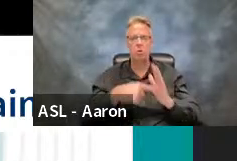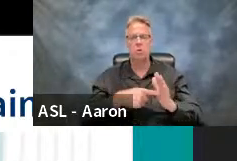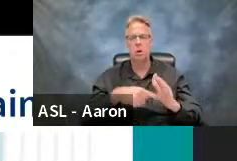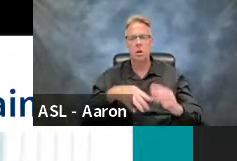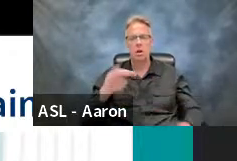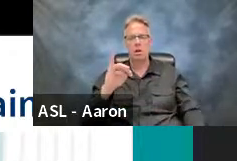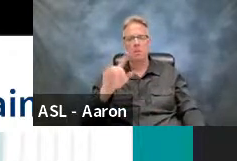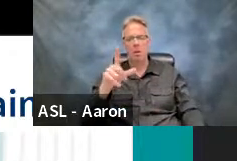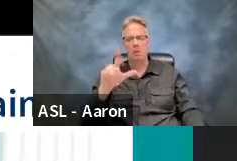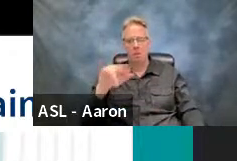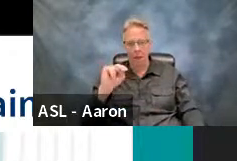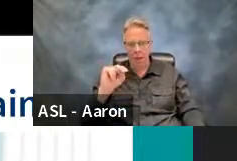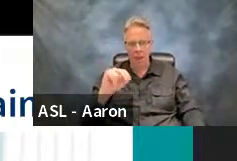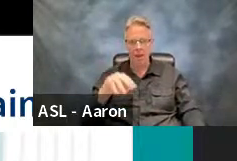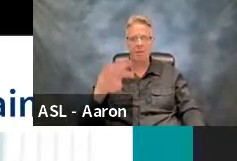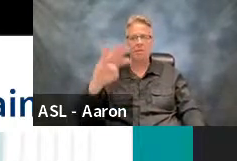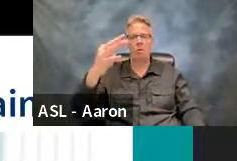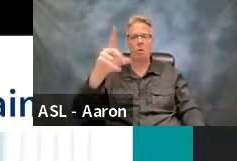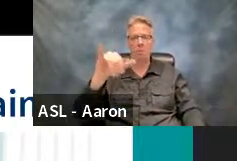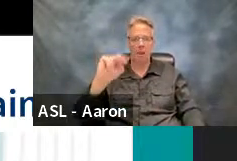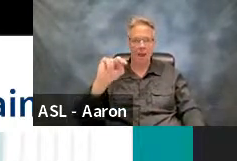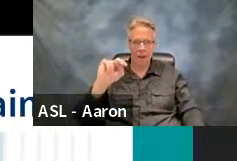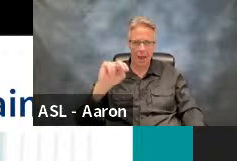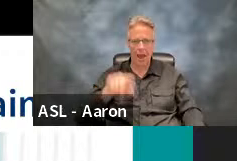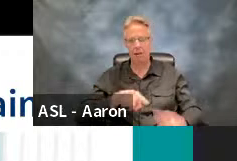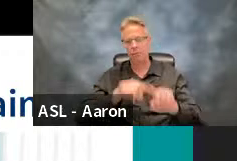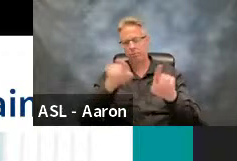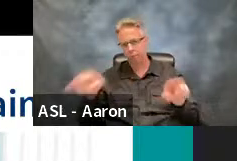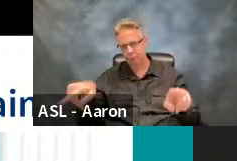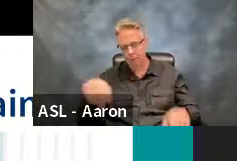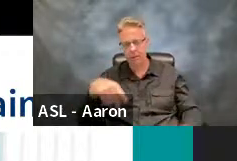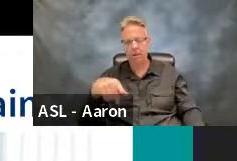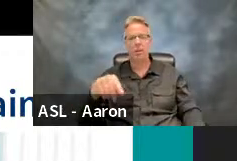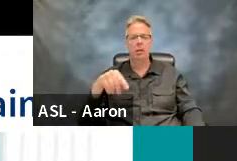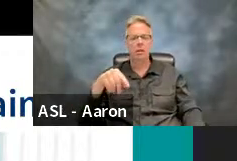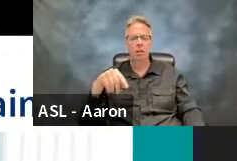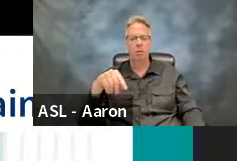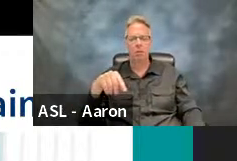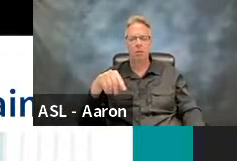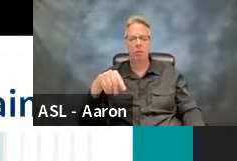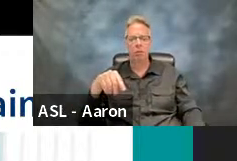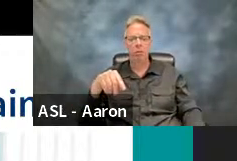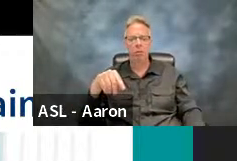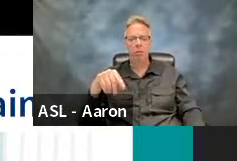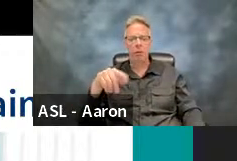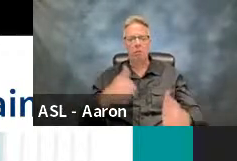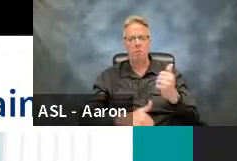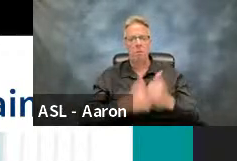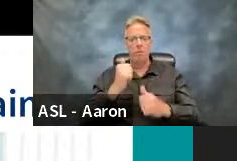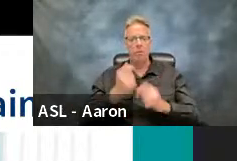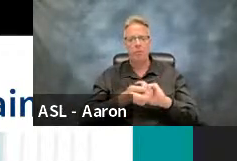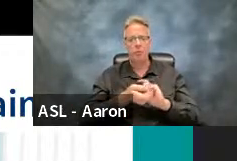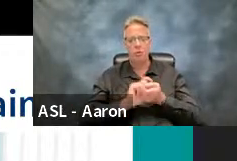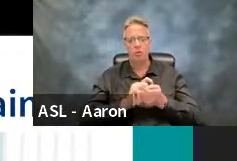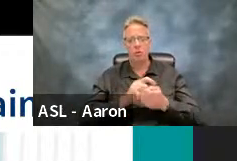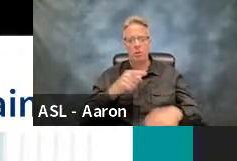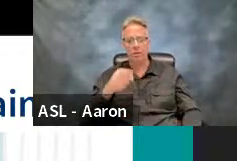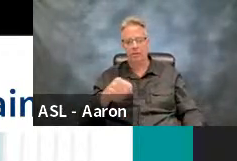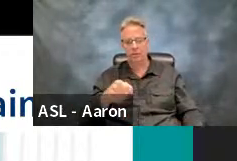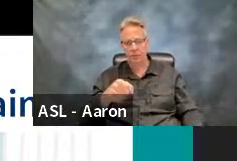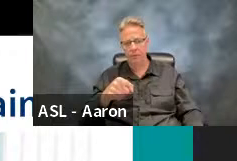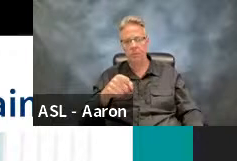Mill Plain and Fourth Plain interchanges. The primary changes that are occurring here